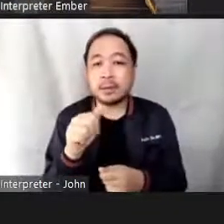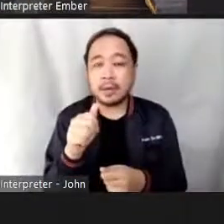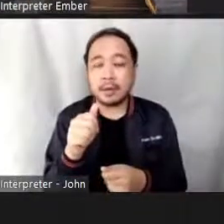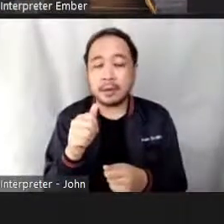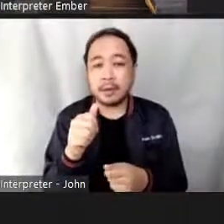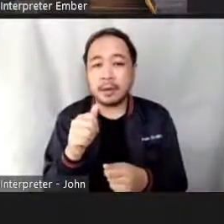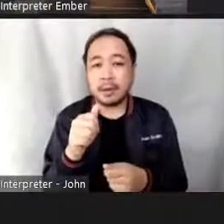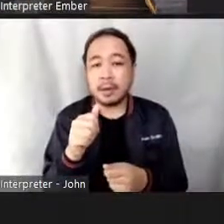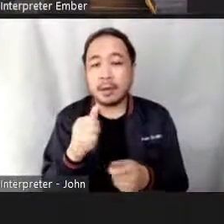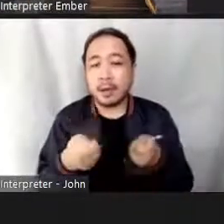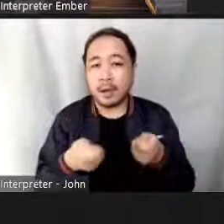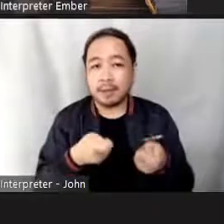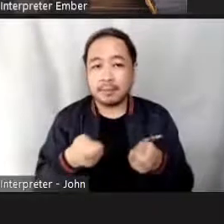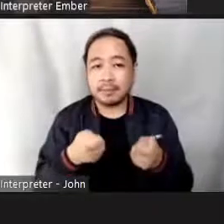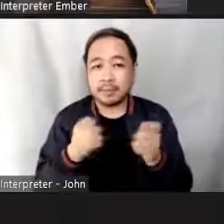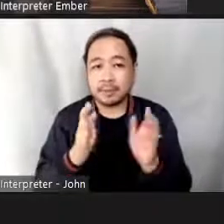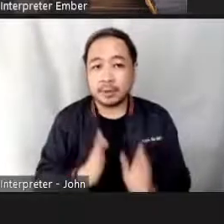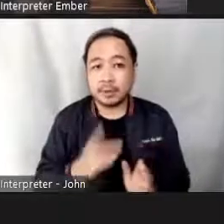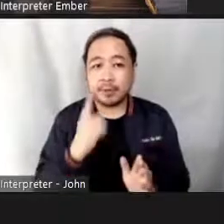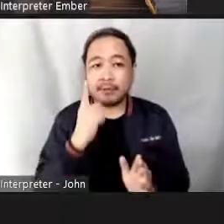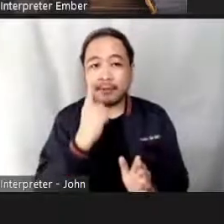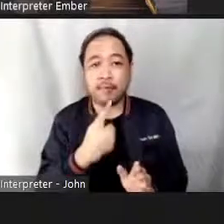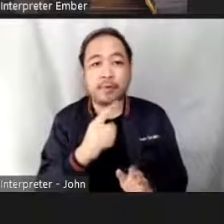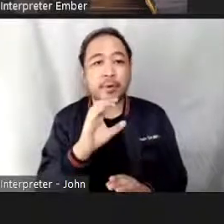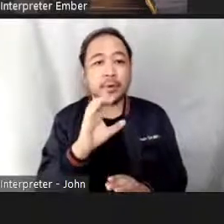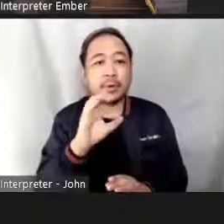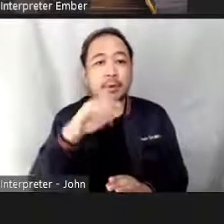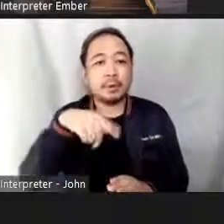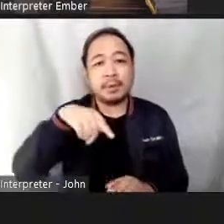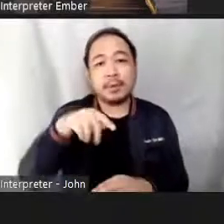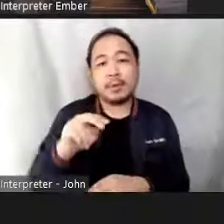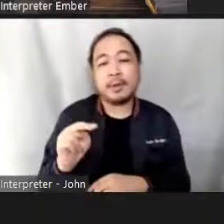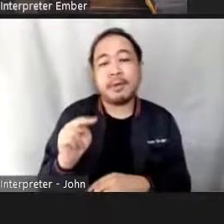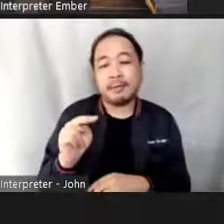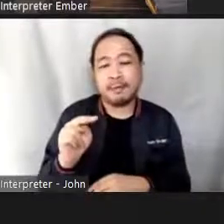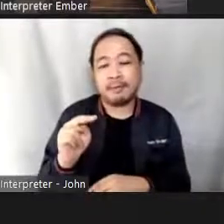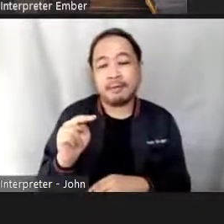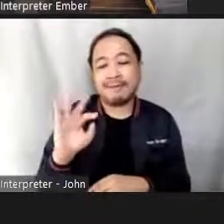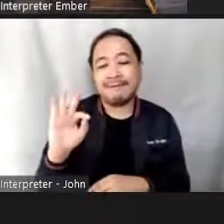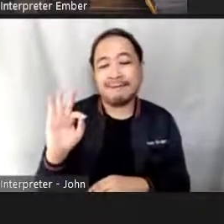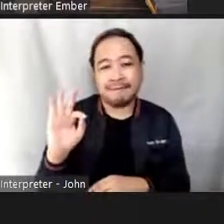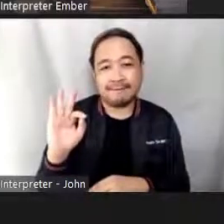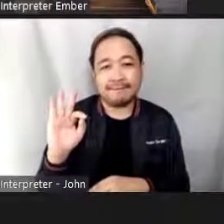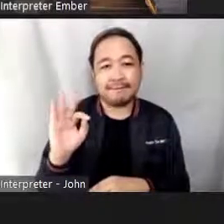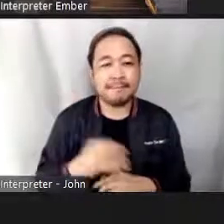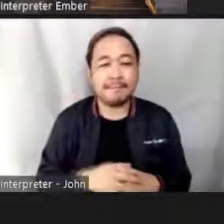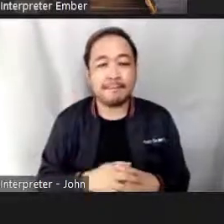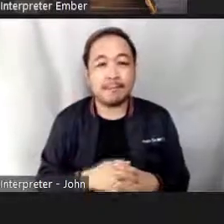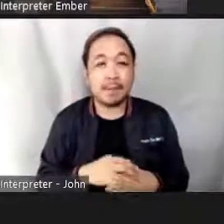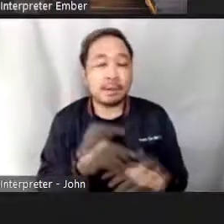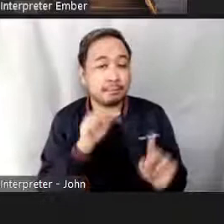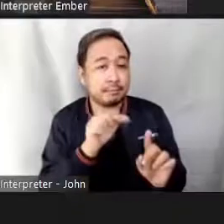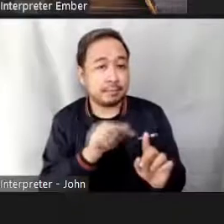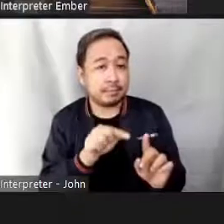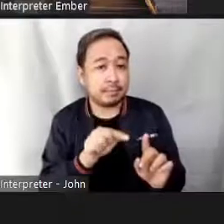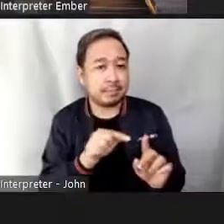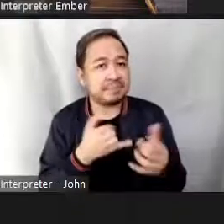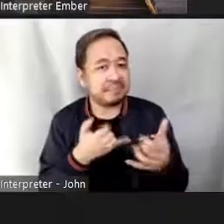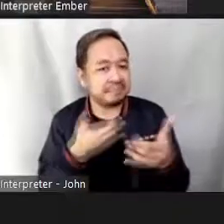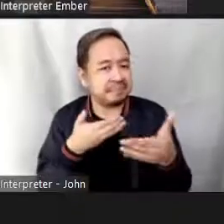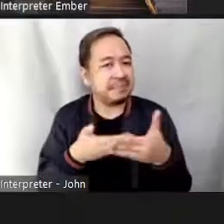Database Administrator of Child Protection Network Foundation, Inc. She is currently finishing her master's in